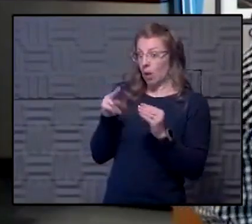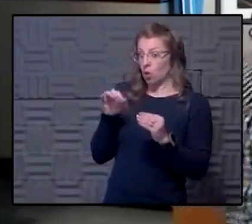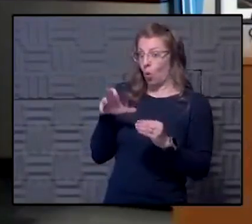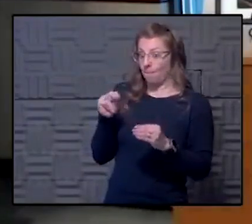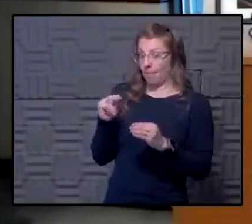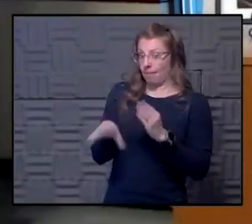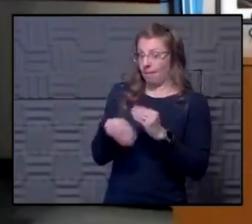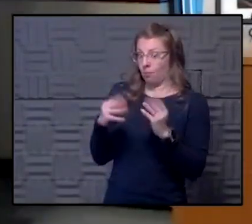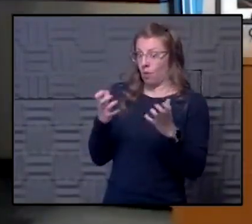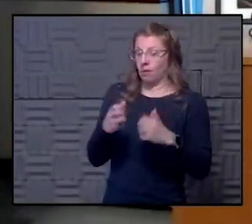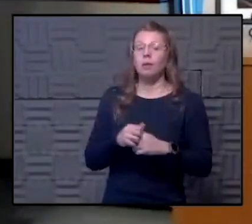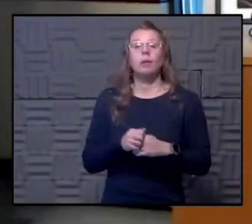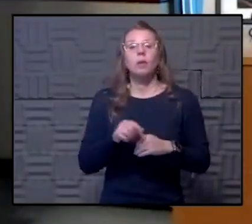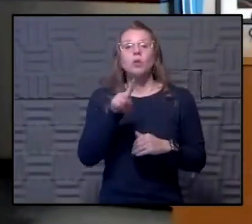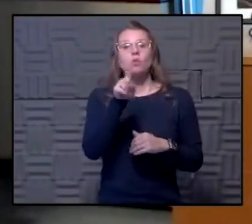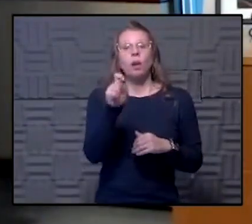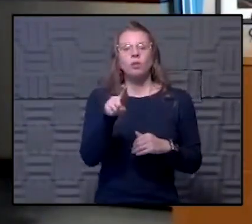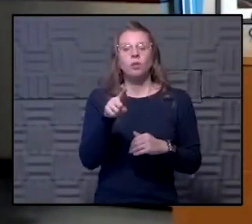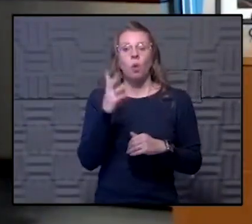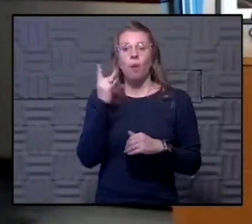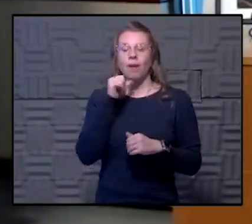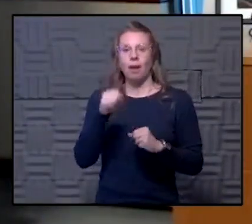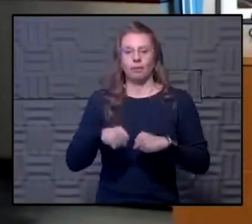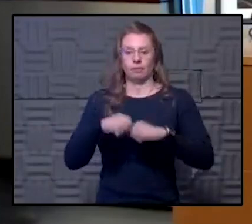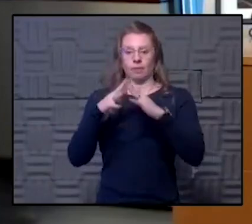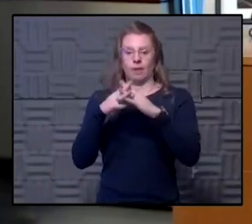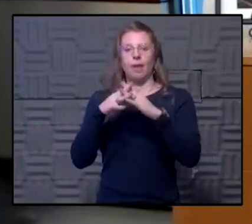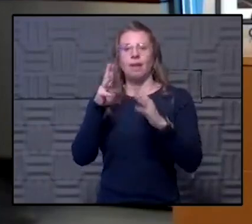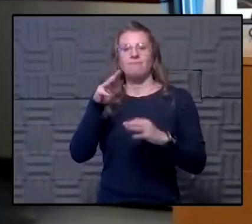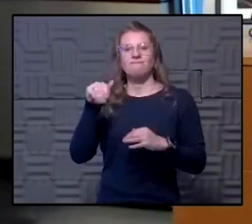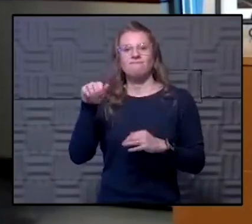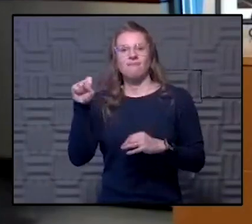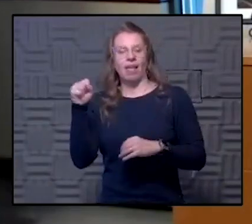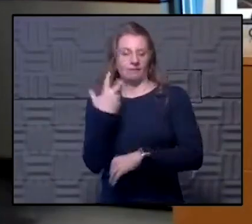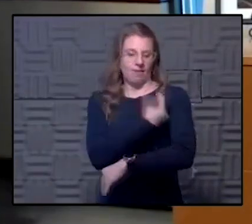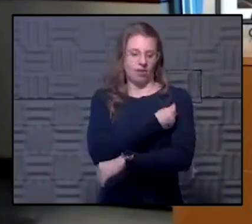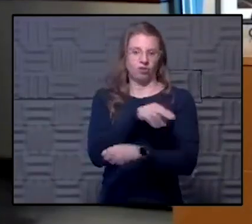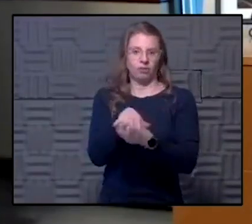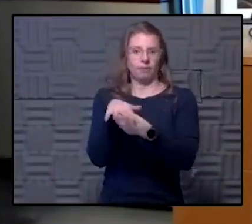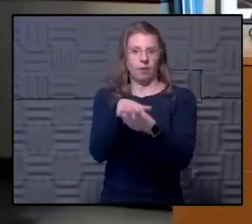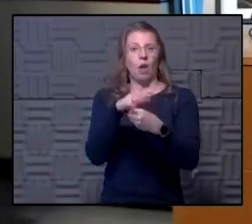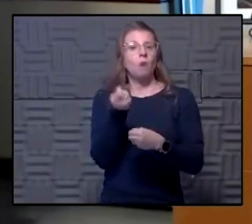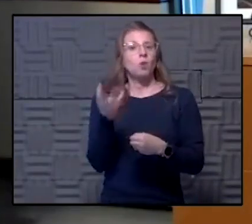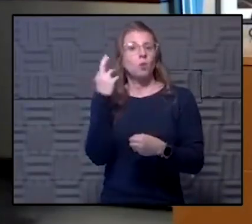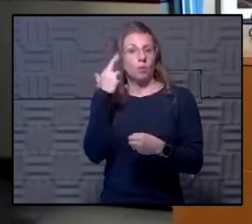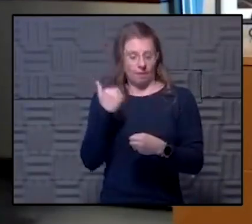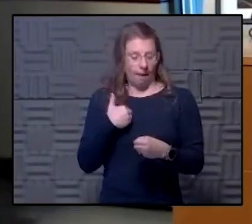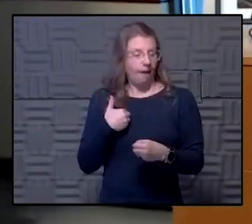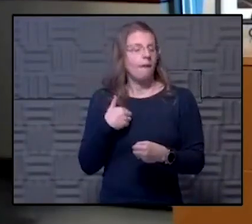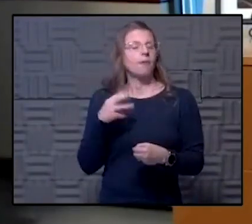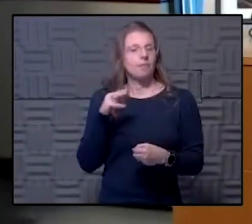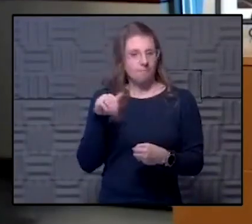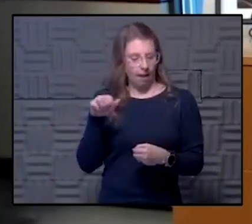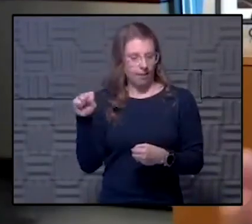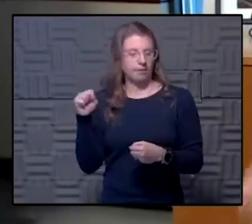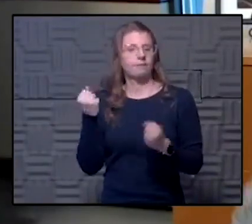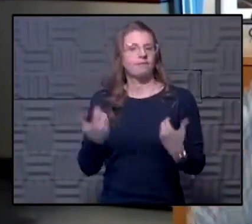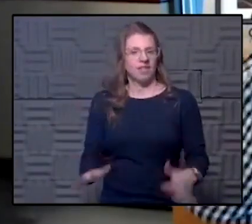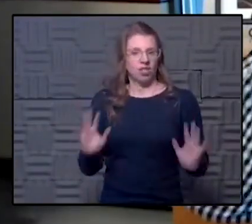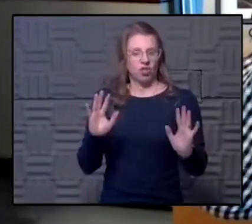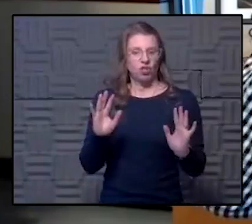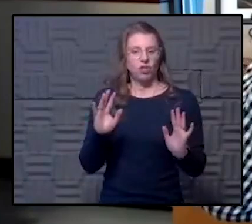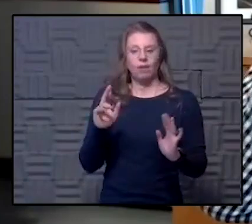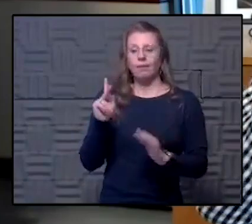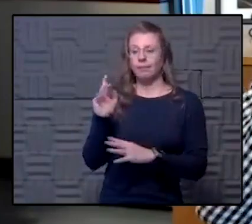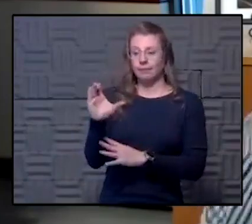the reason the question comes up, why don't we set up mass vaccination sites? And a couple of reasons. We do have mass vaccination sites. We have them in